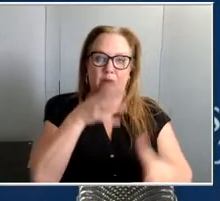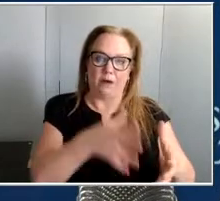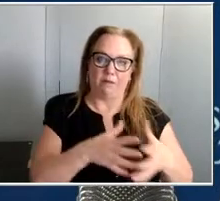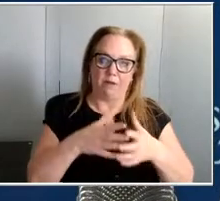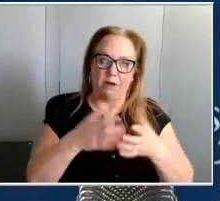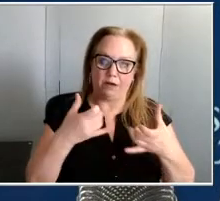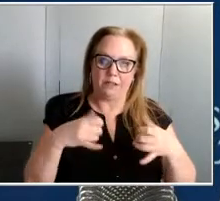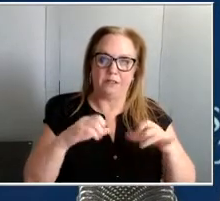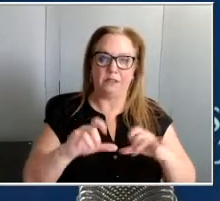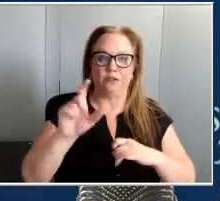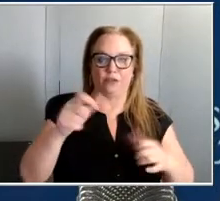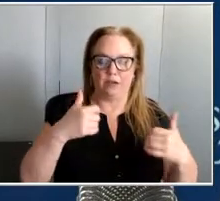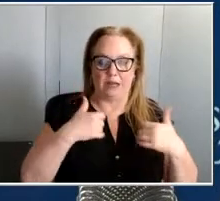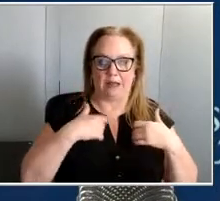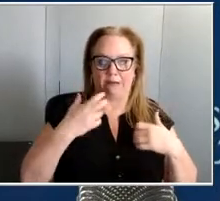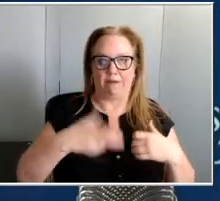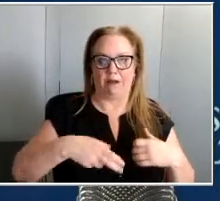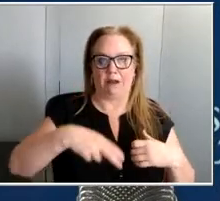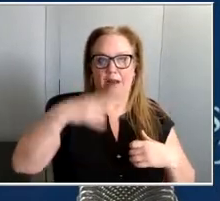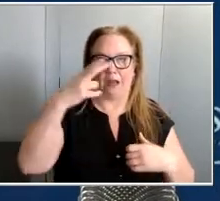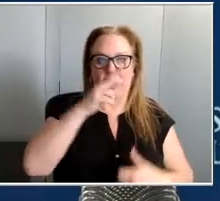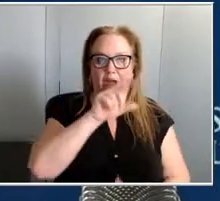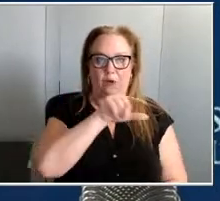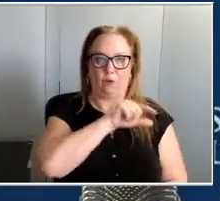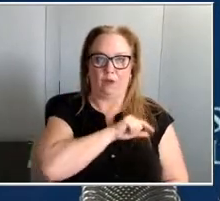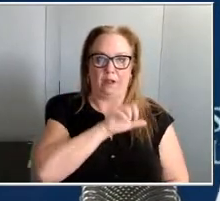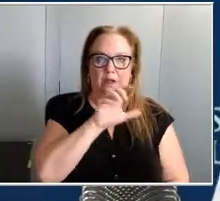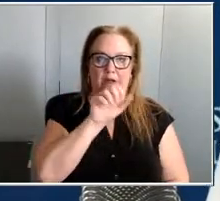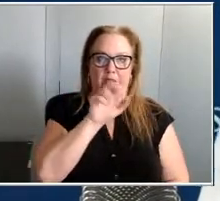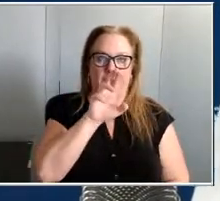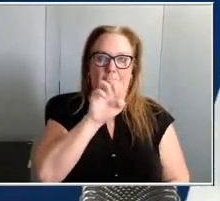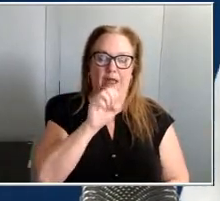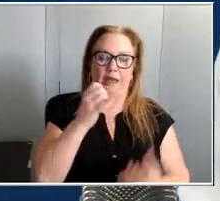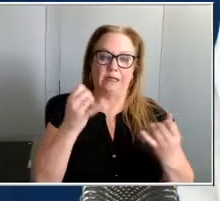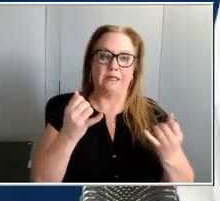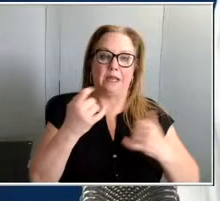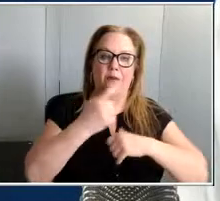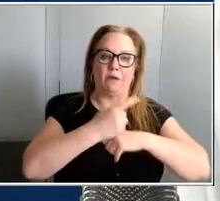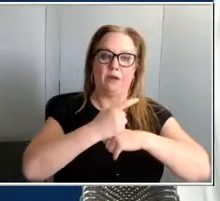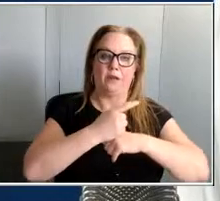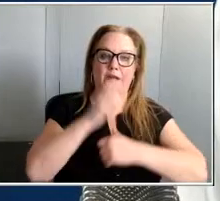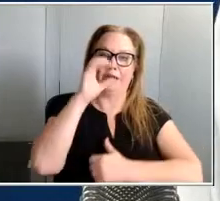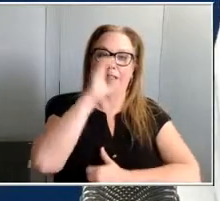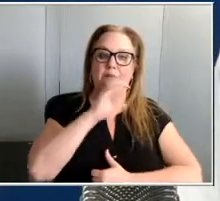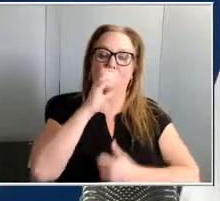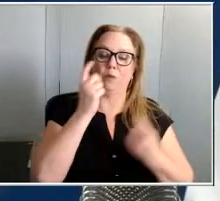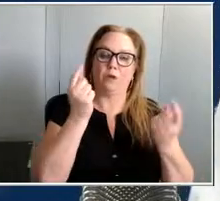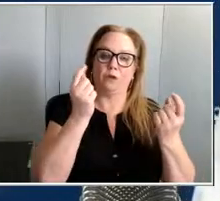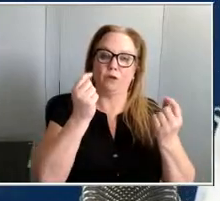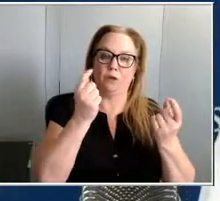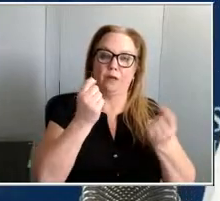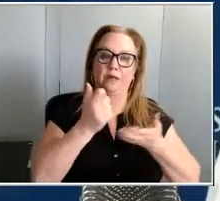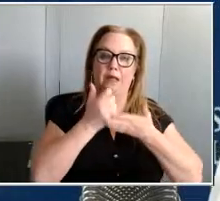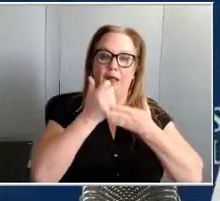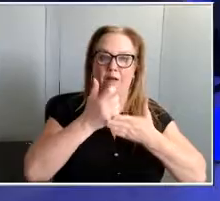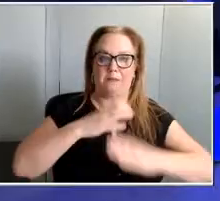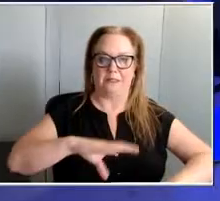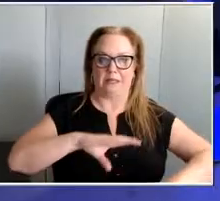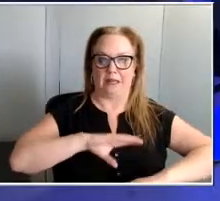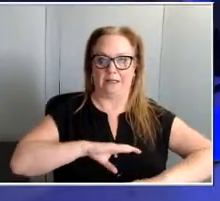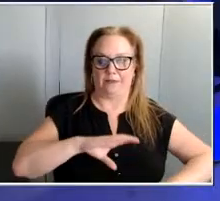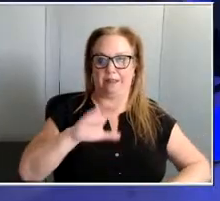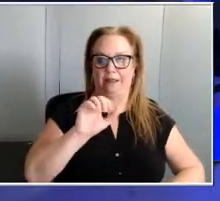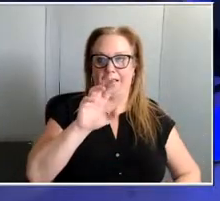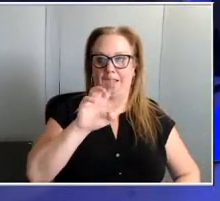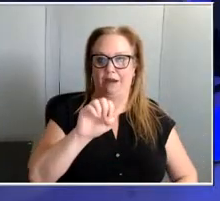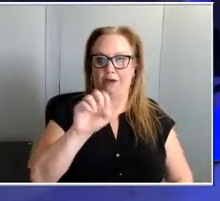should have high quality care. Today we're going to explore what's being done to help deliver that care in our state.